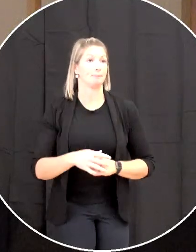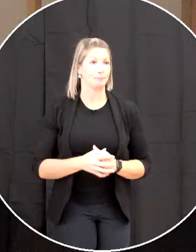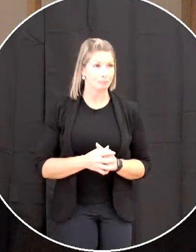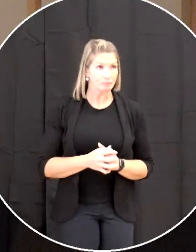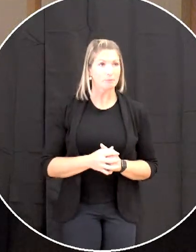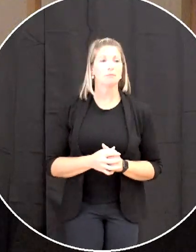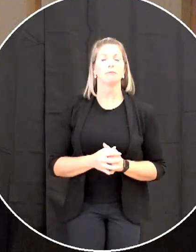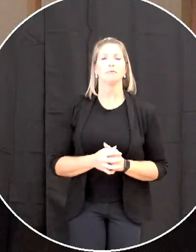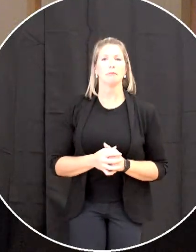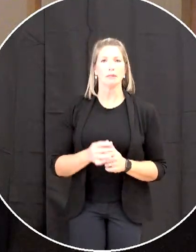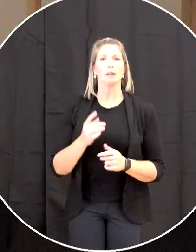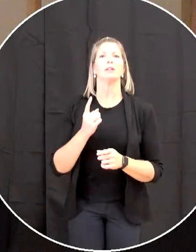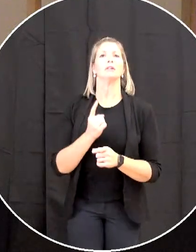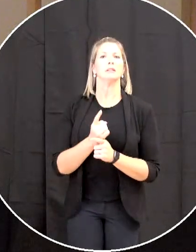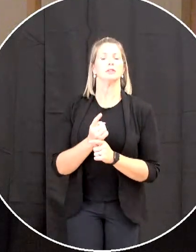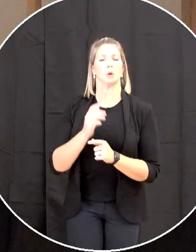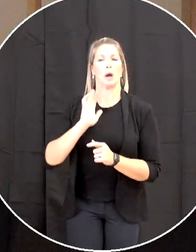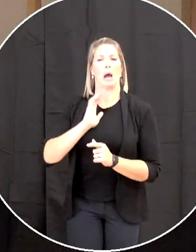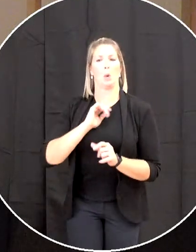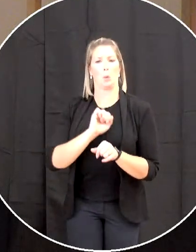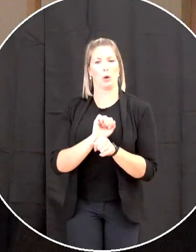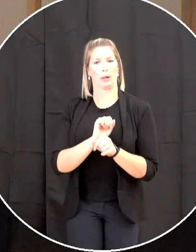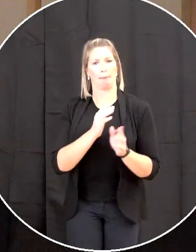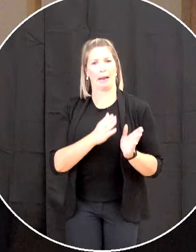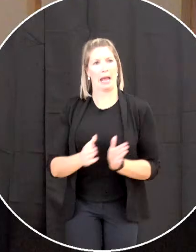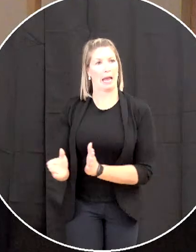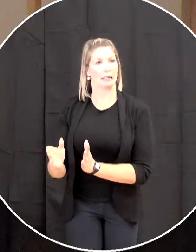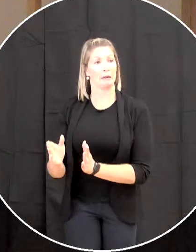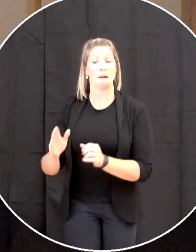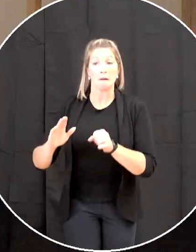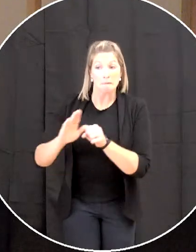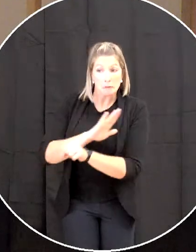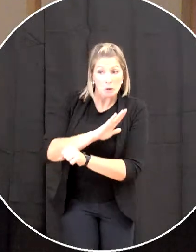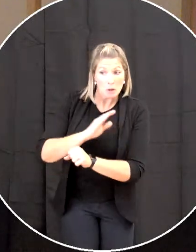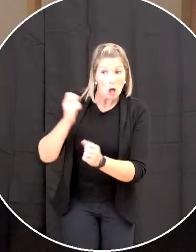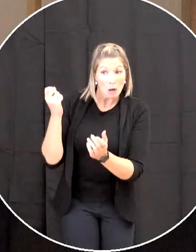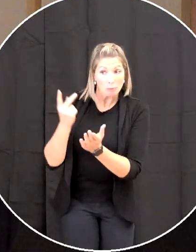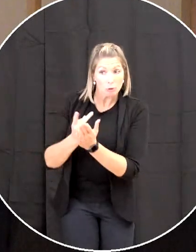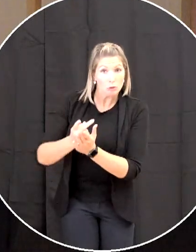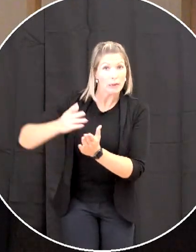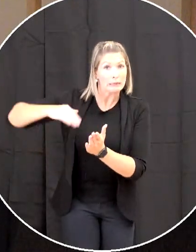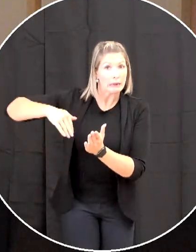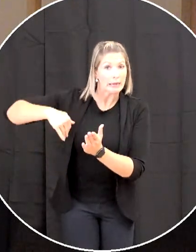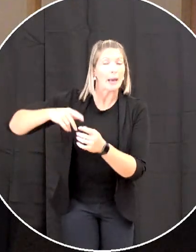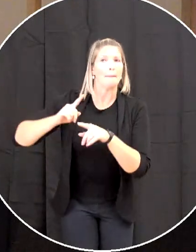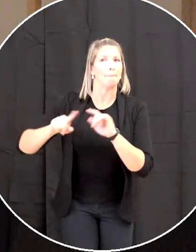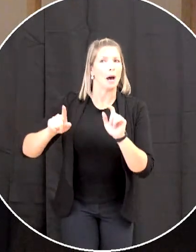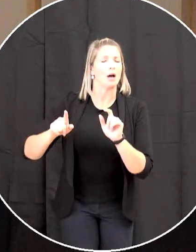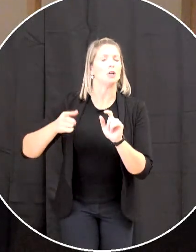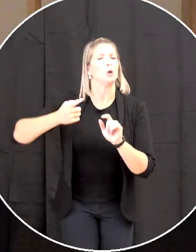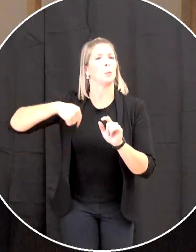and this will inform our work plan. So even though it's not fully approved, we don't see it being